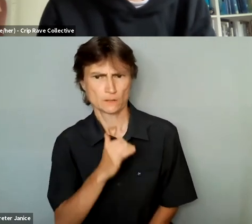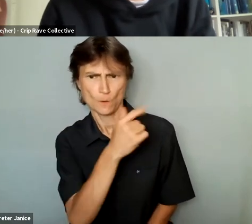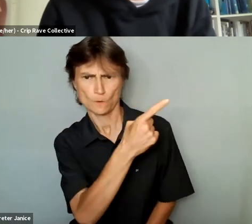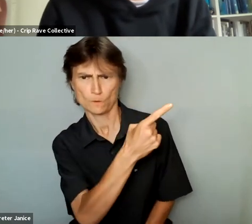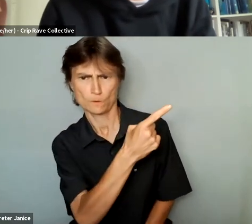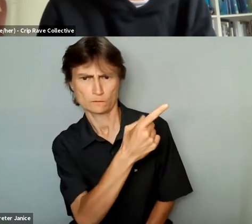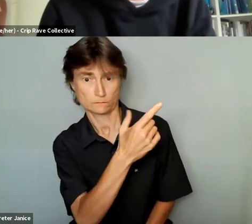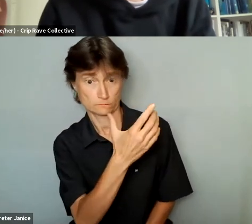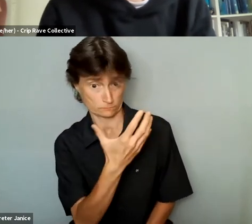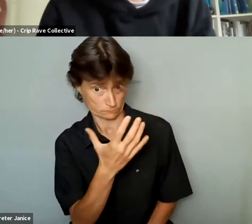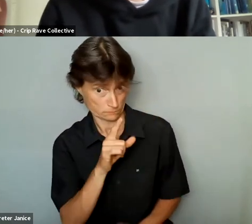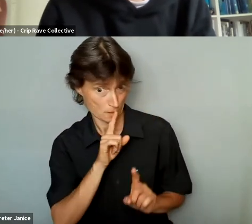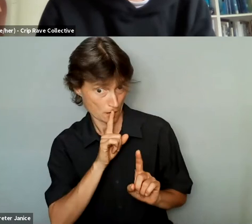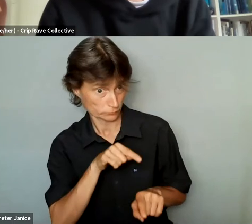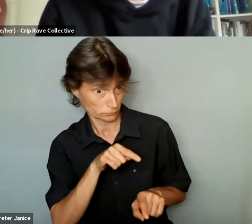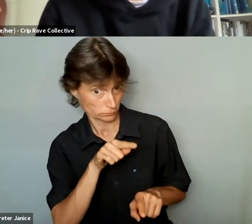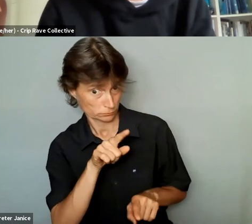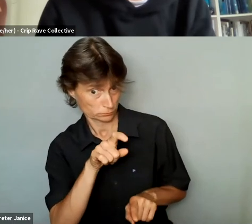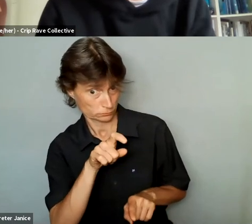I hope that answered your question.